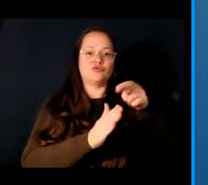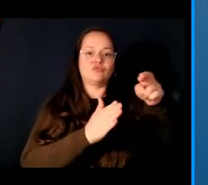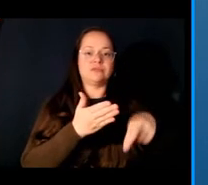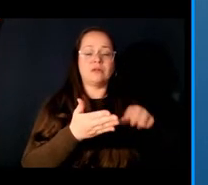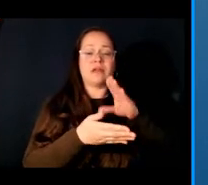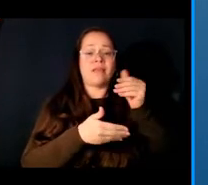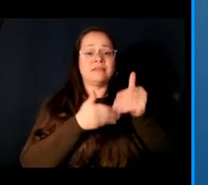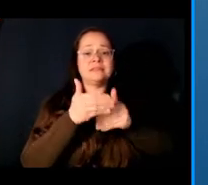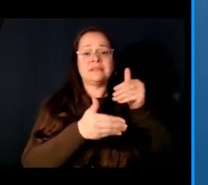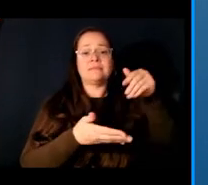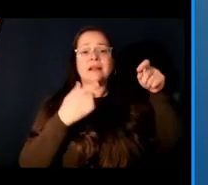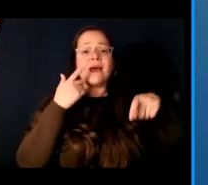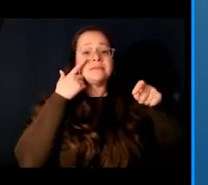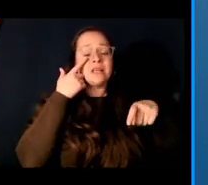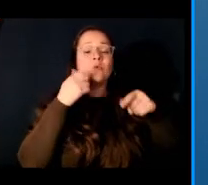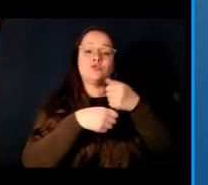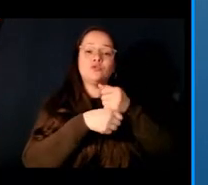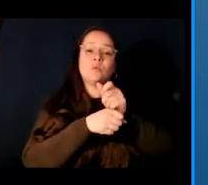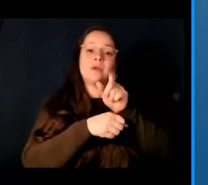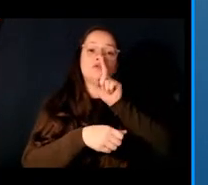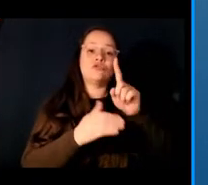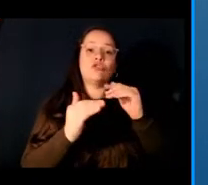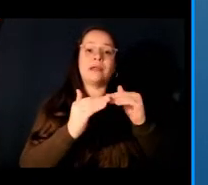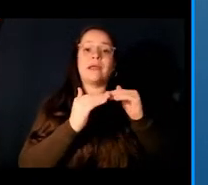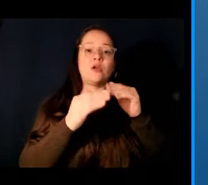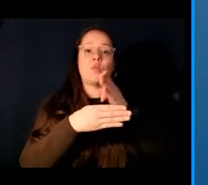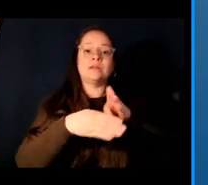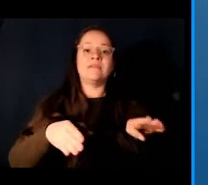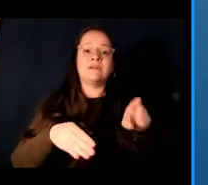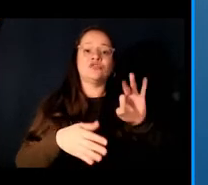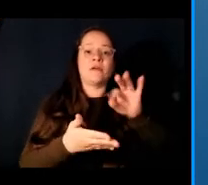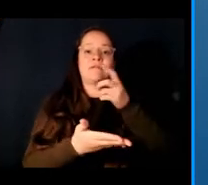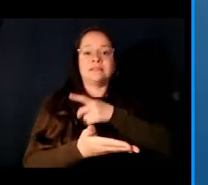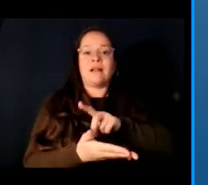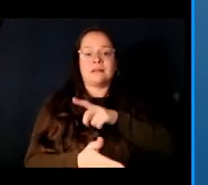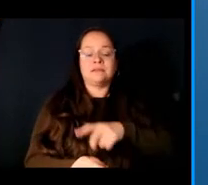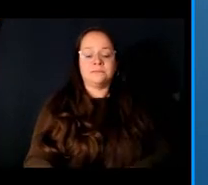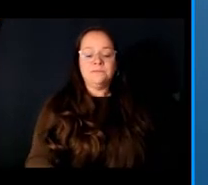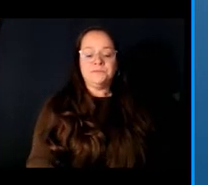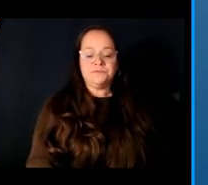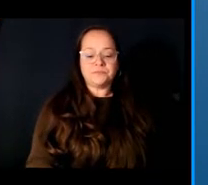necessary to ensure equal division of the delegates